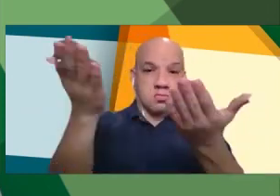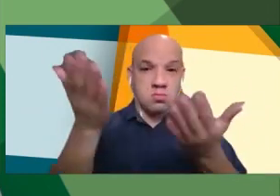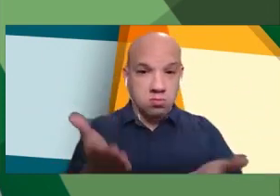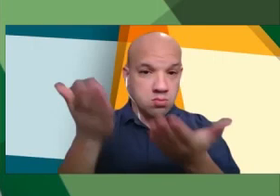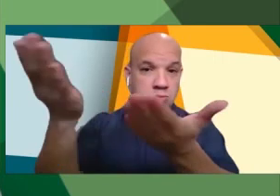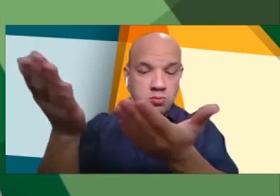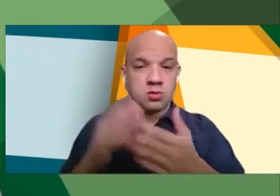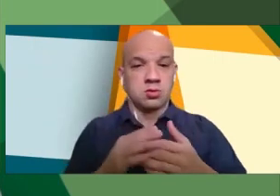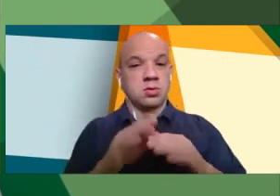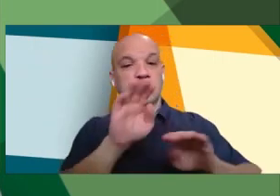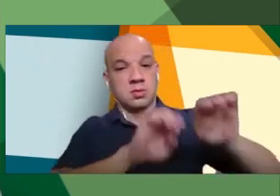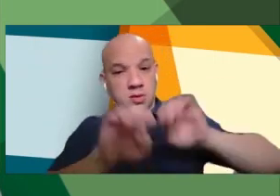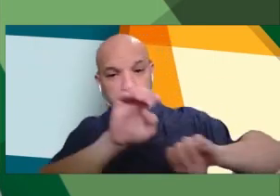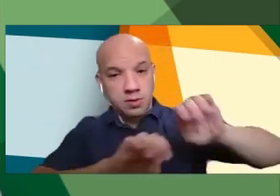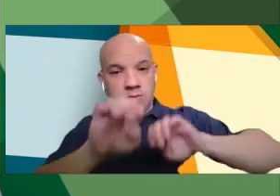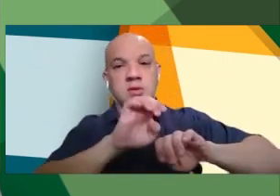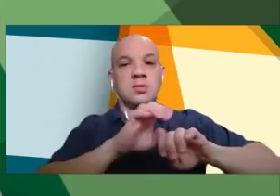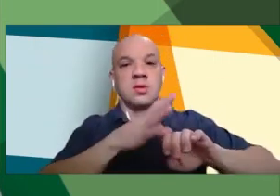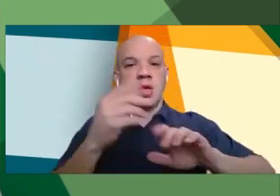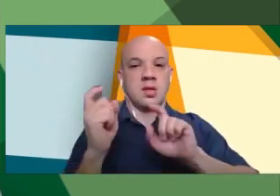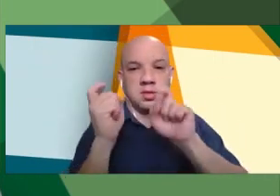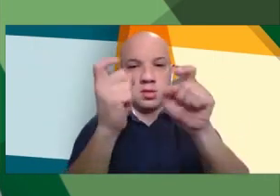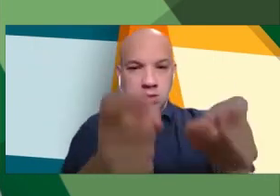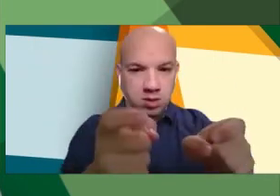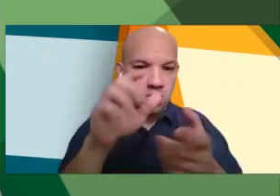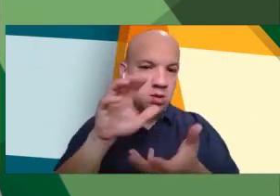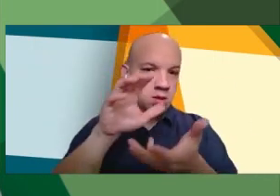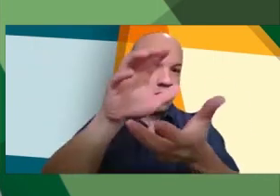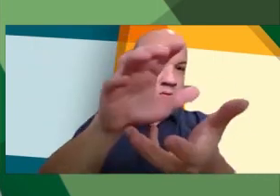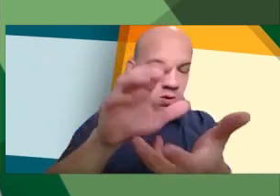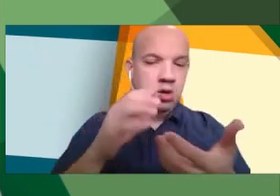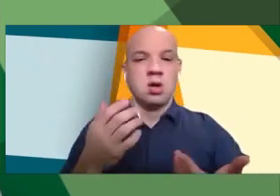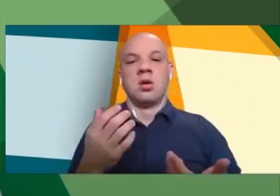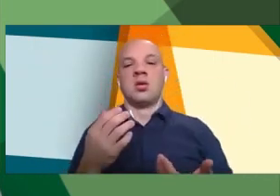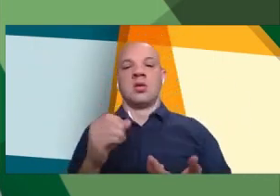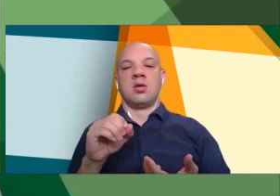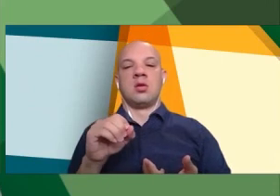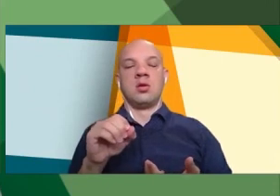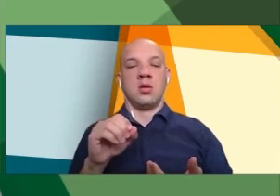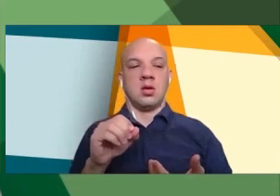their evaluation, and the award through an electronic